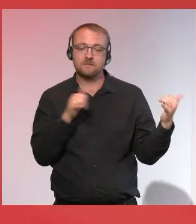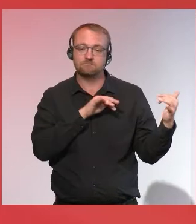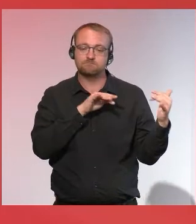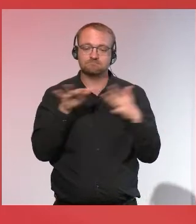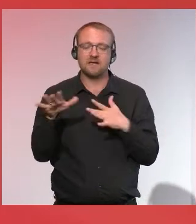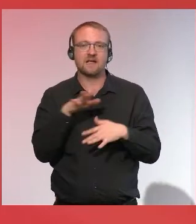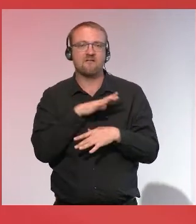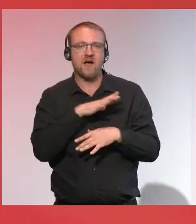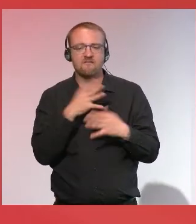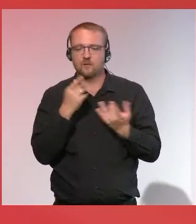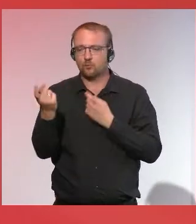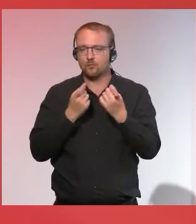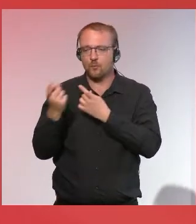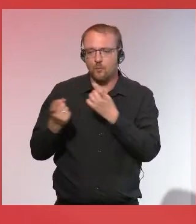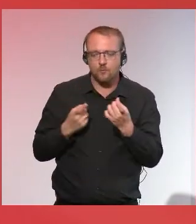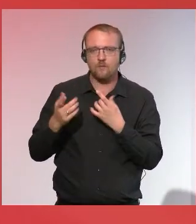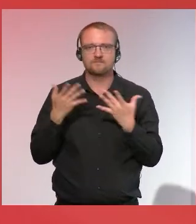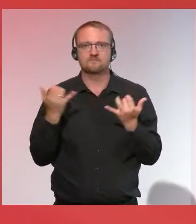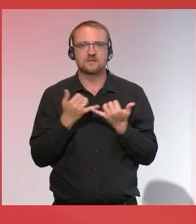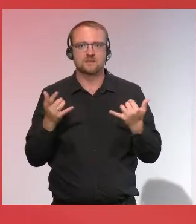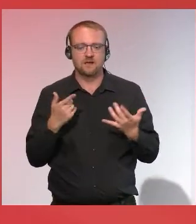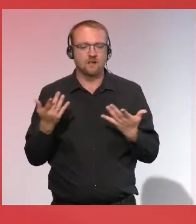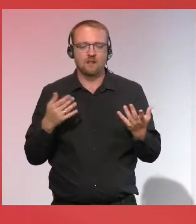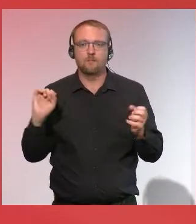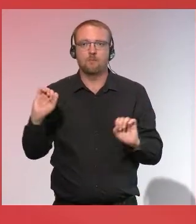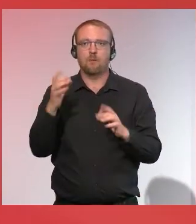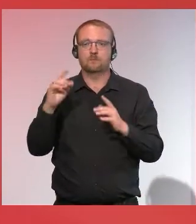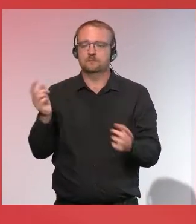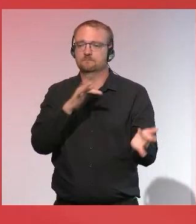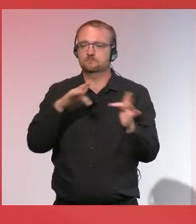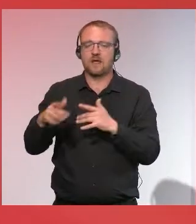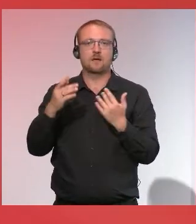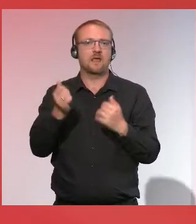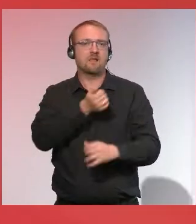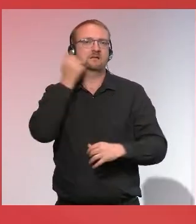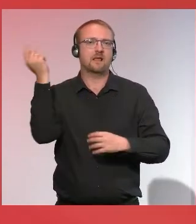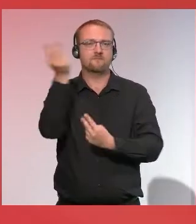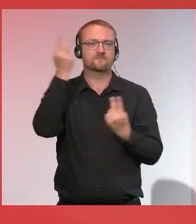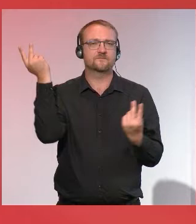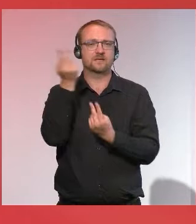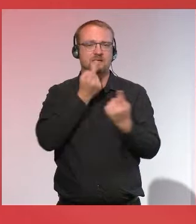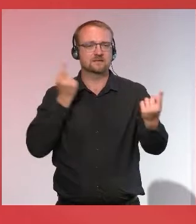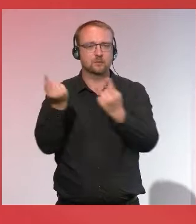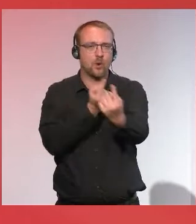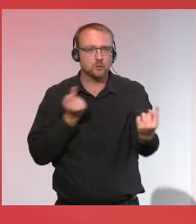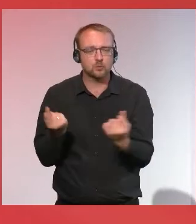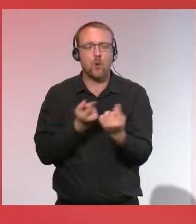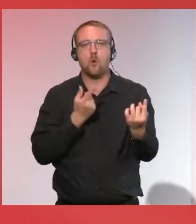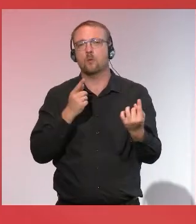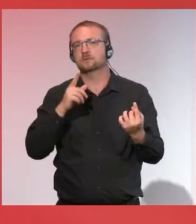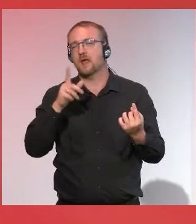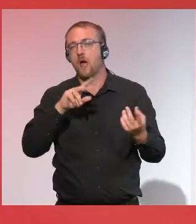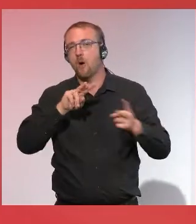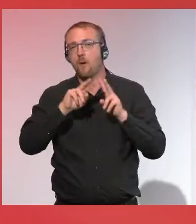things we might be exposed to. So things like the severe weather, but also an increase in allergens, environmental degradation in parts